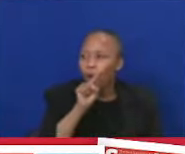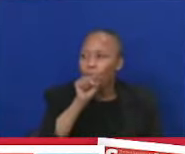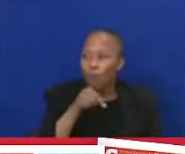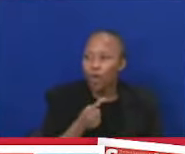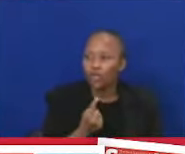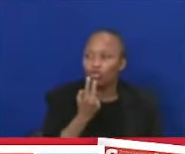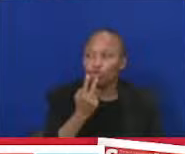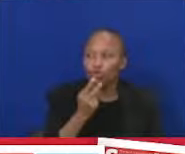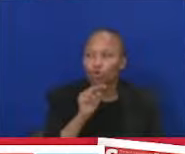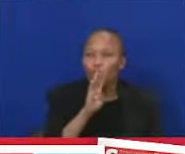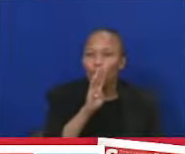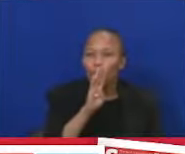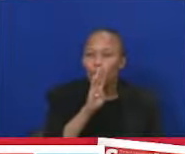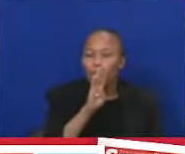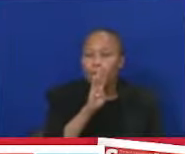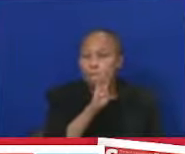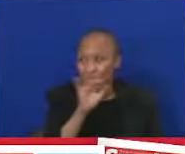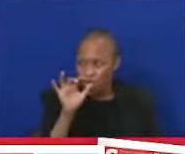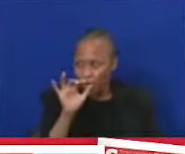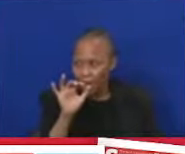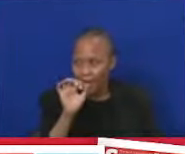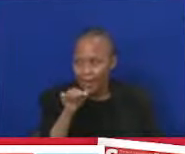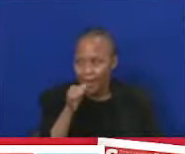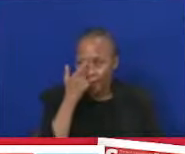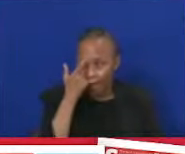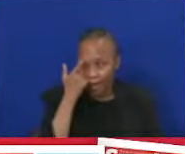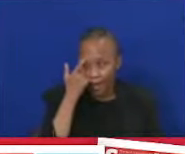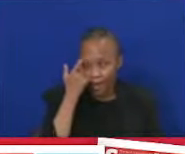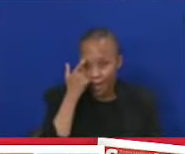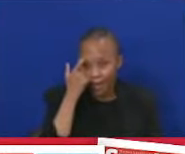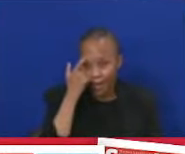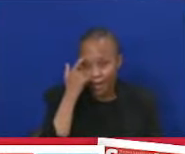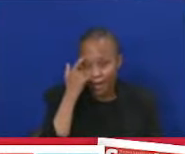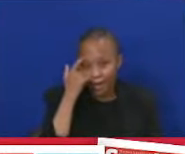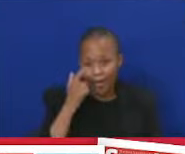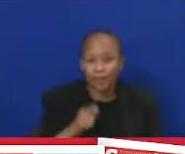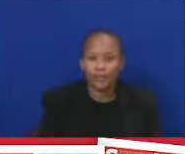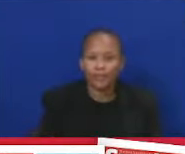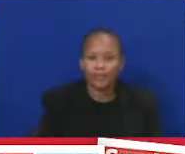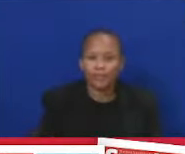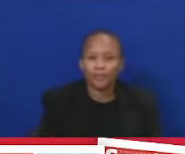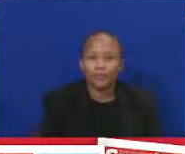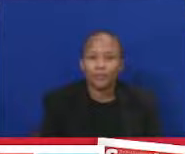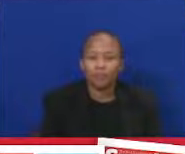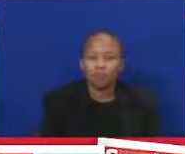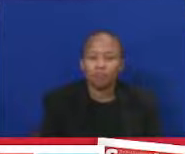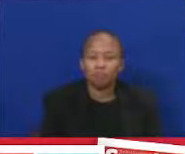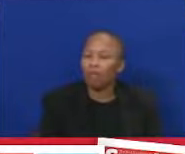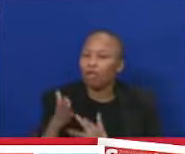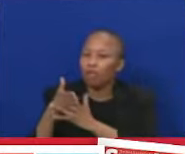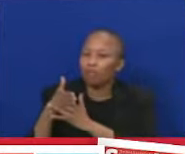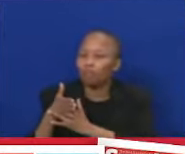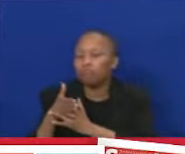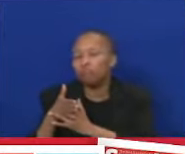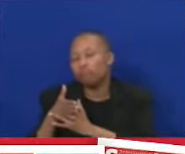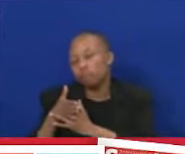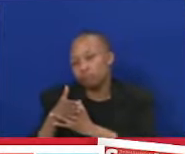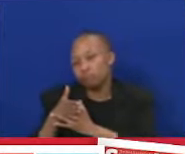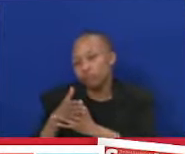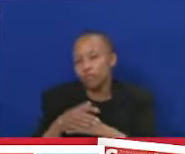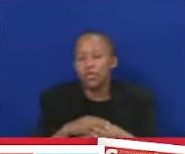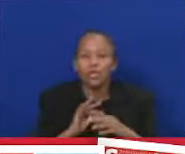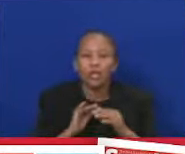You introduced this witness C by saying under main paragraph 45